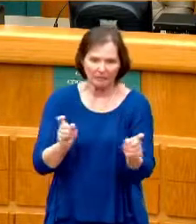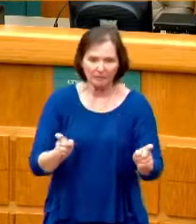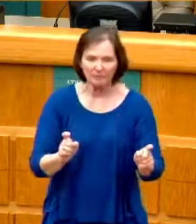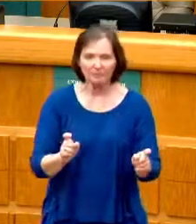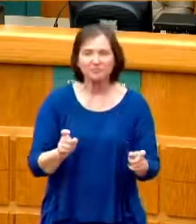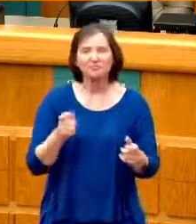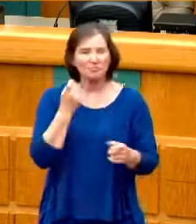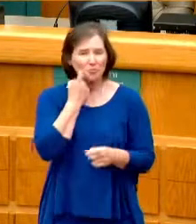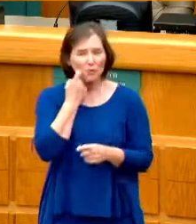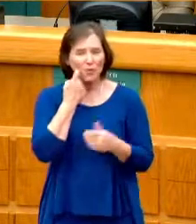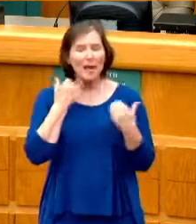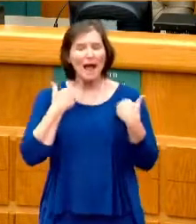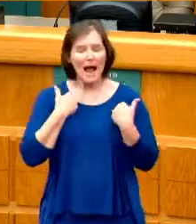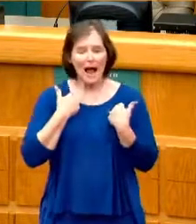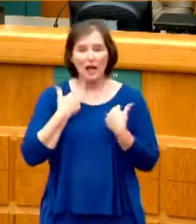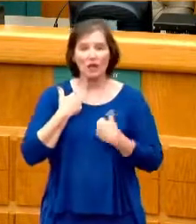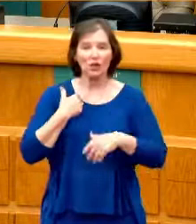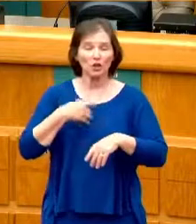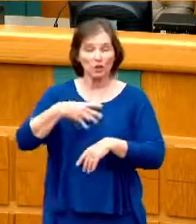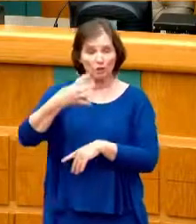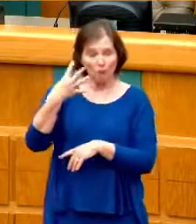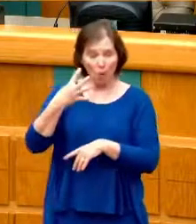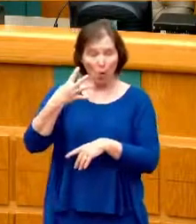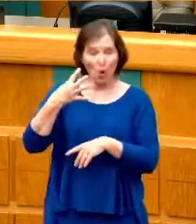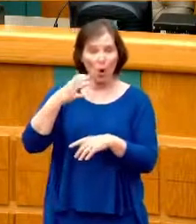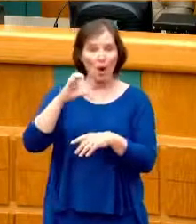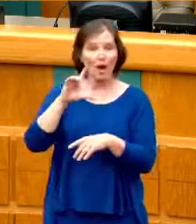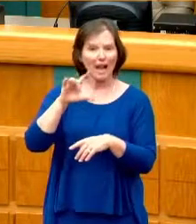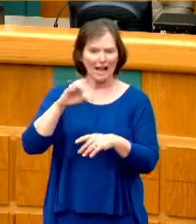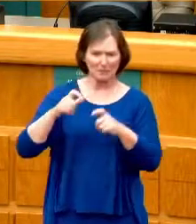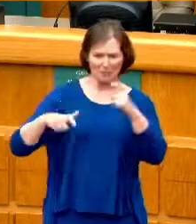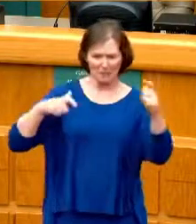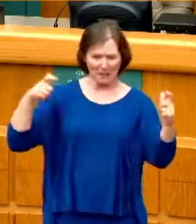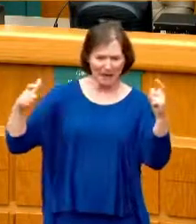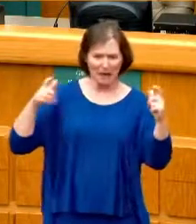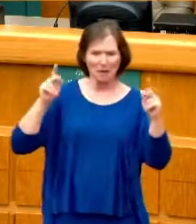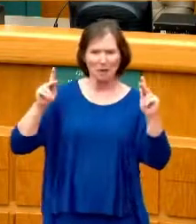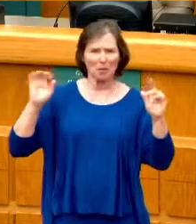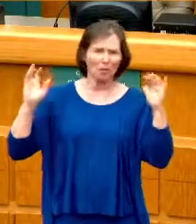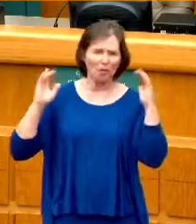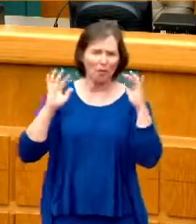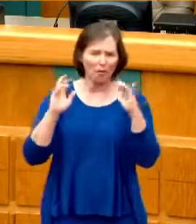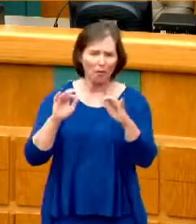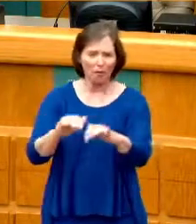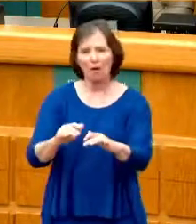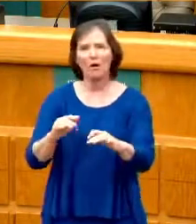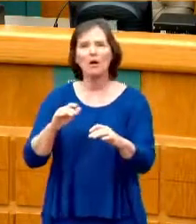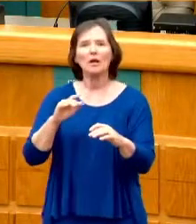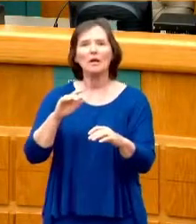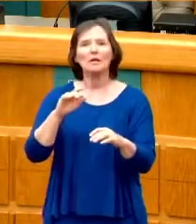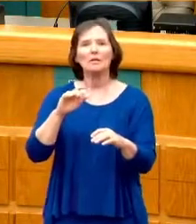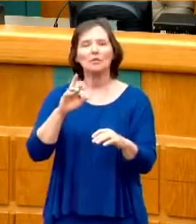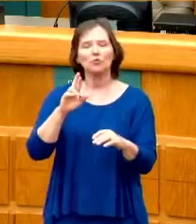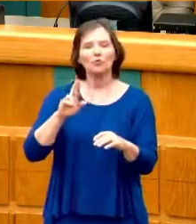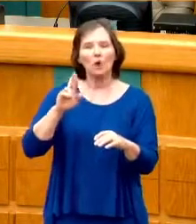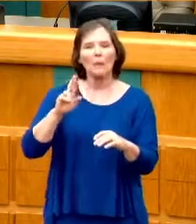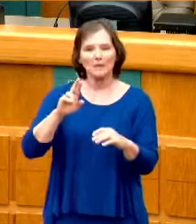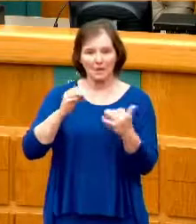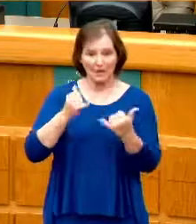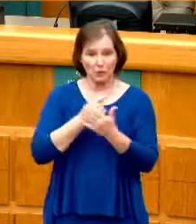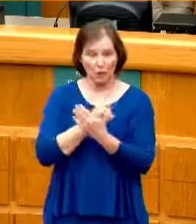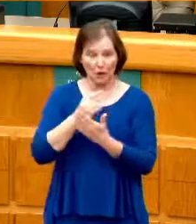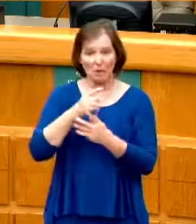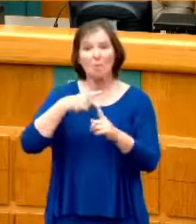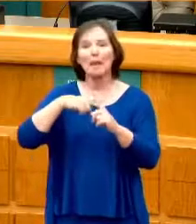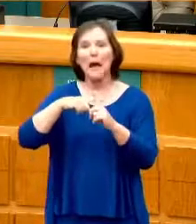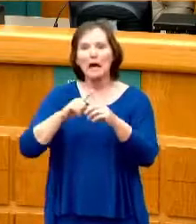the community so far, including 1 pop-up clinic in partnership with the Boys and Girls Club. The health district is bringing vaccines to the community